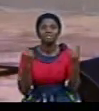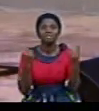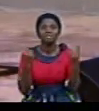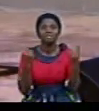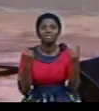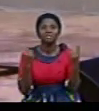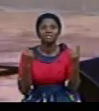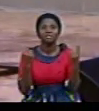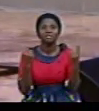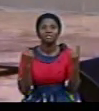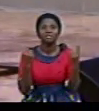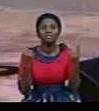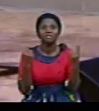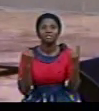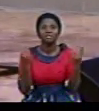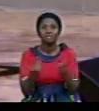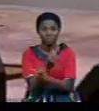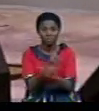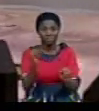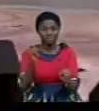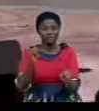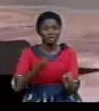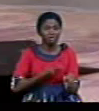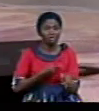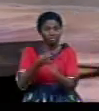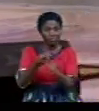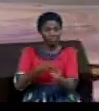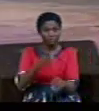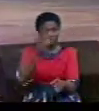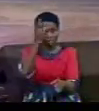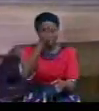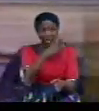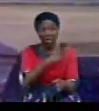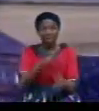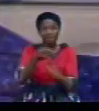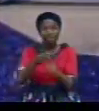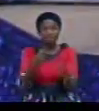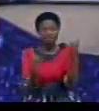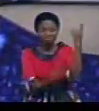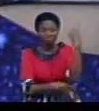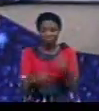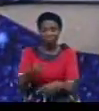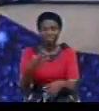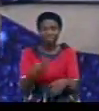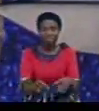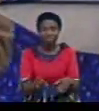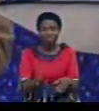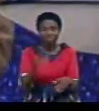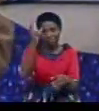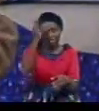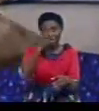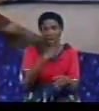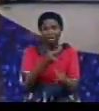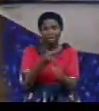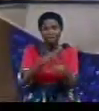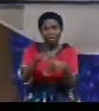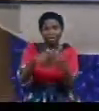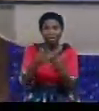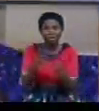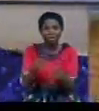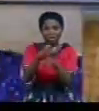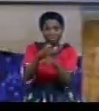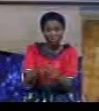when Jesus saves us from Satan and from the Affliction of Satan and from all the pressures of